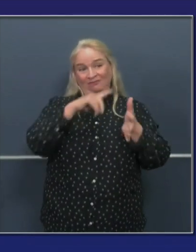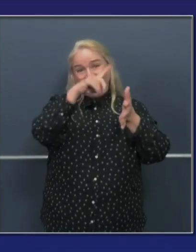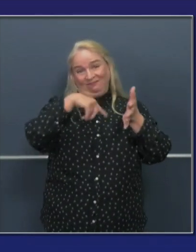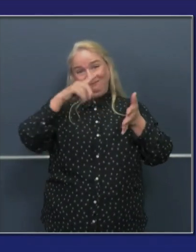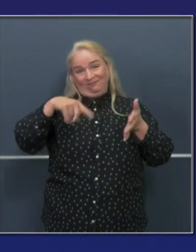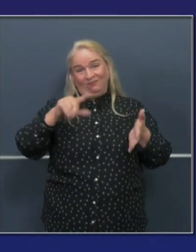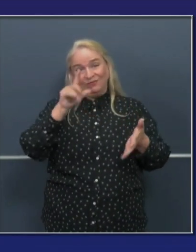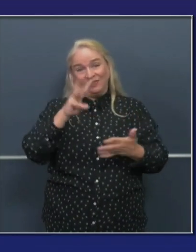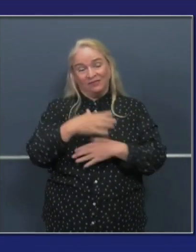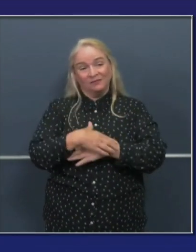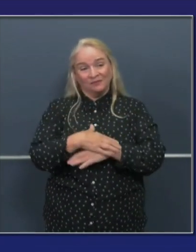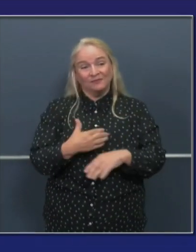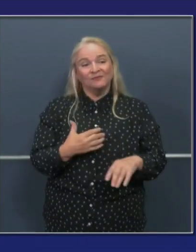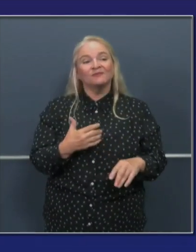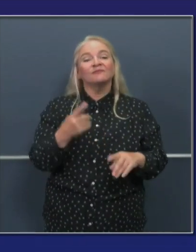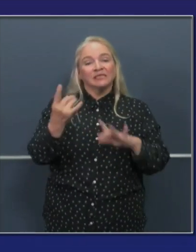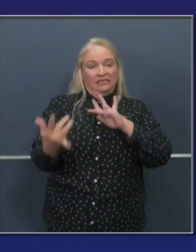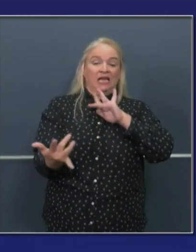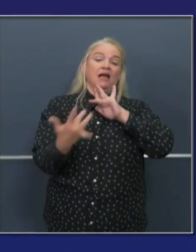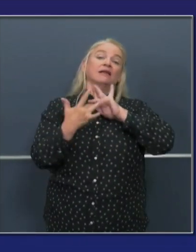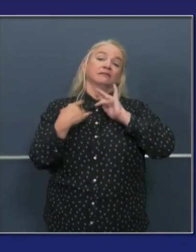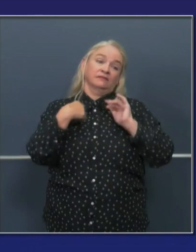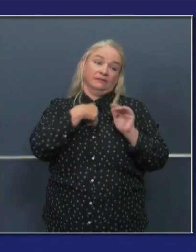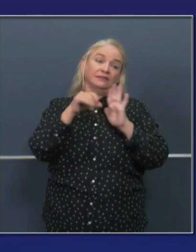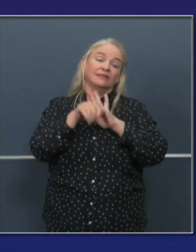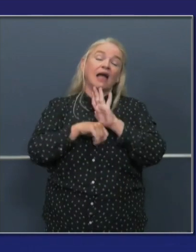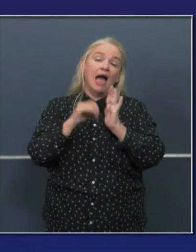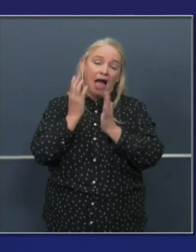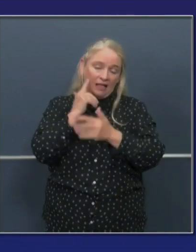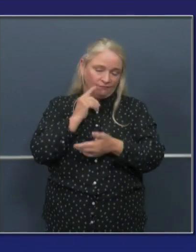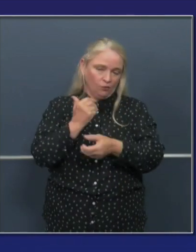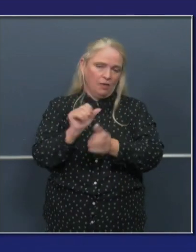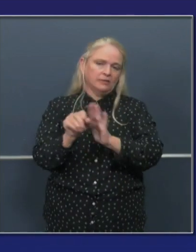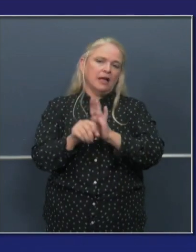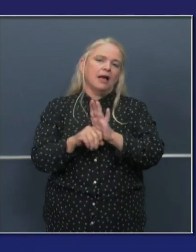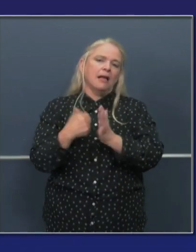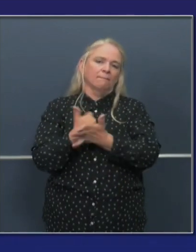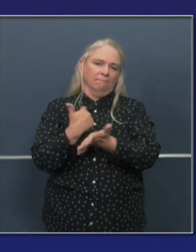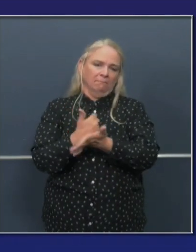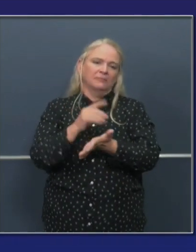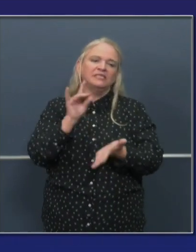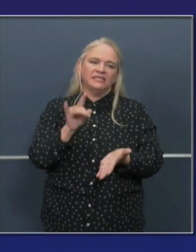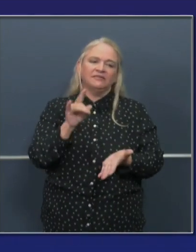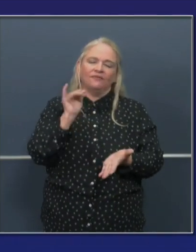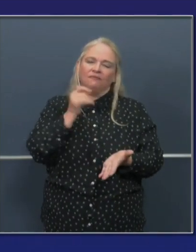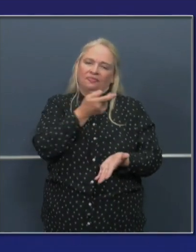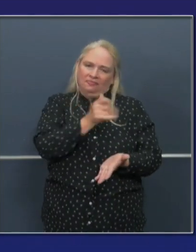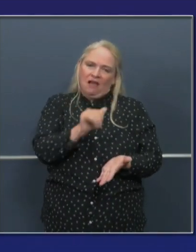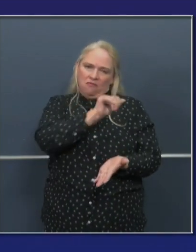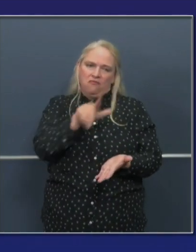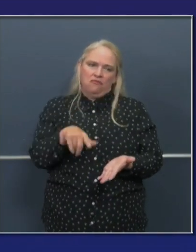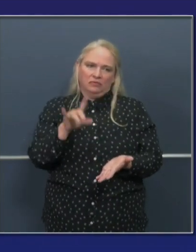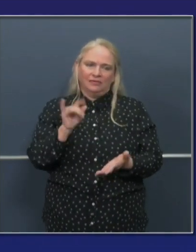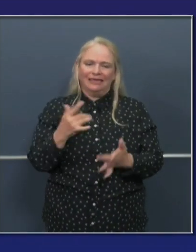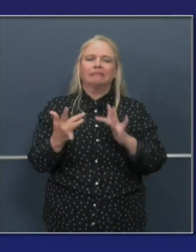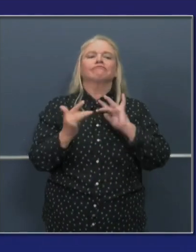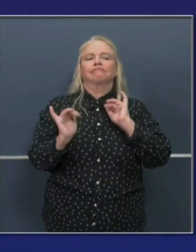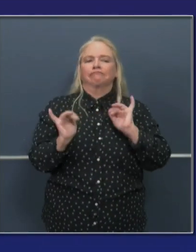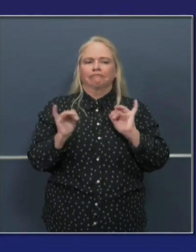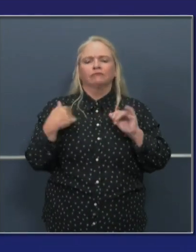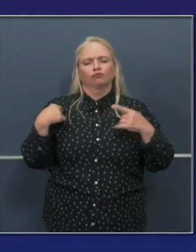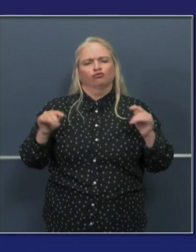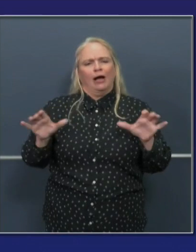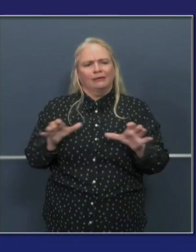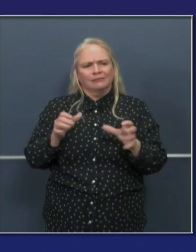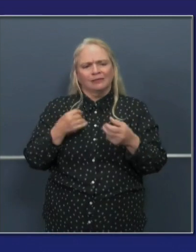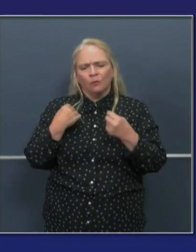In fact, reached out to us in anticipation they were likely to enter onto the list. And we are very proactively working